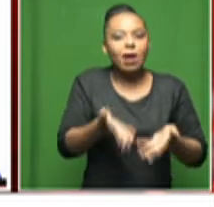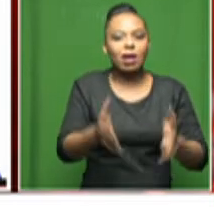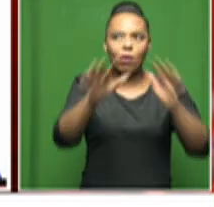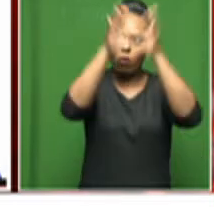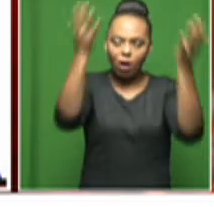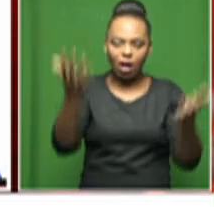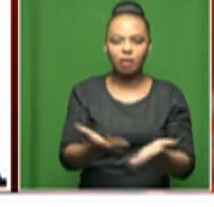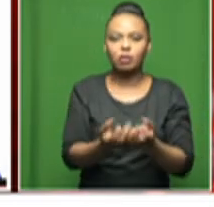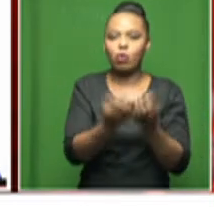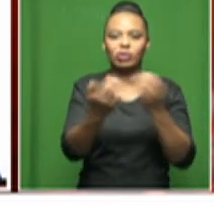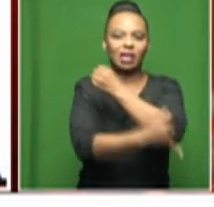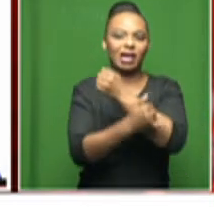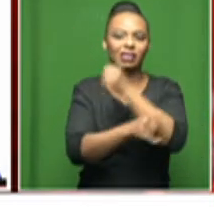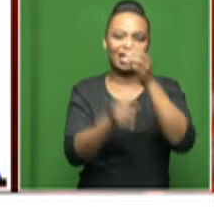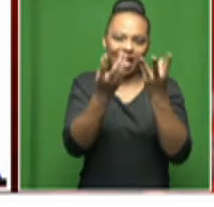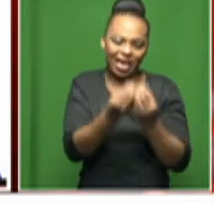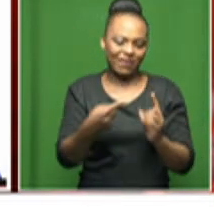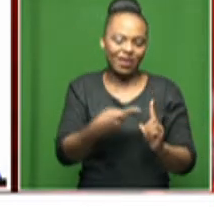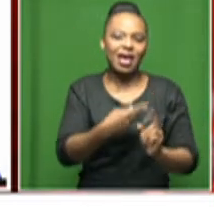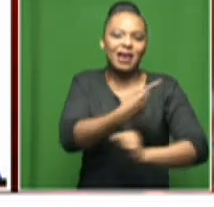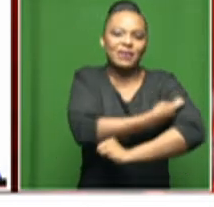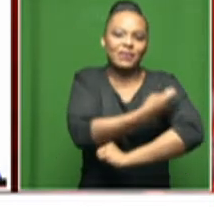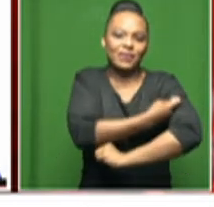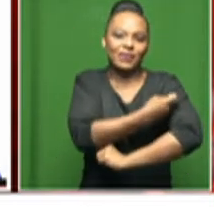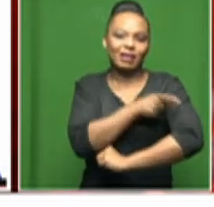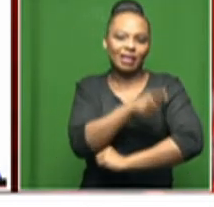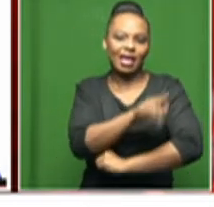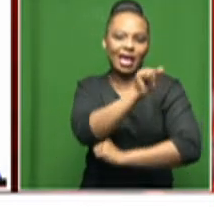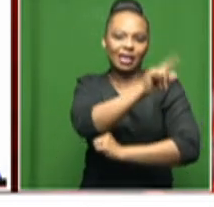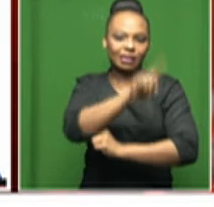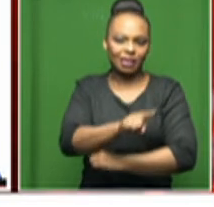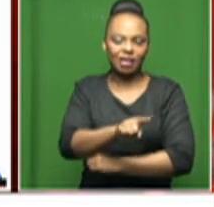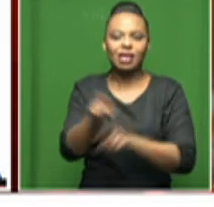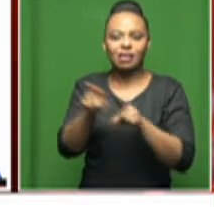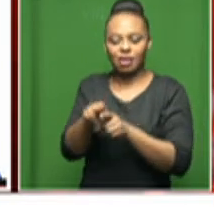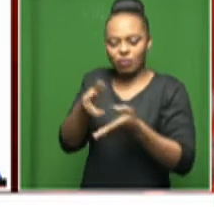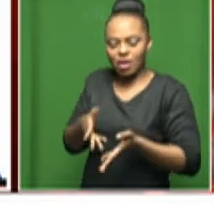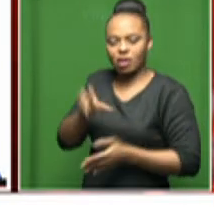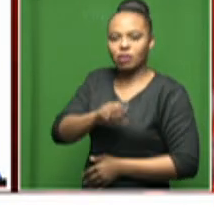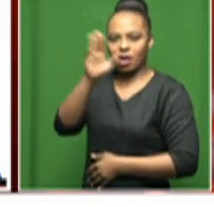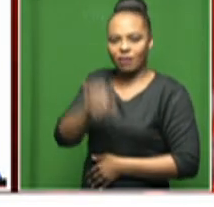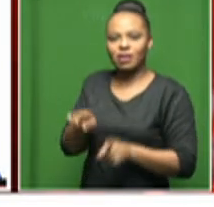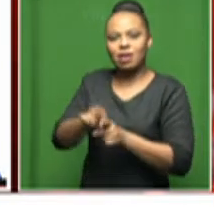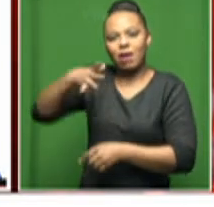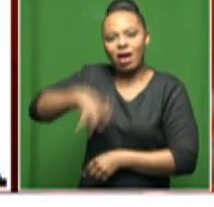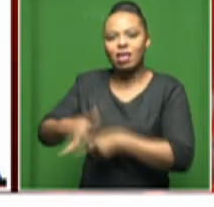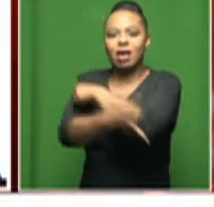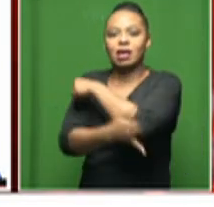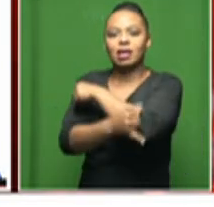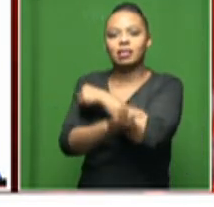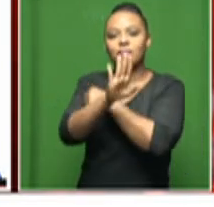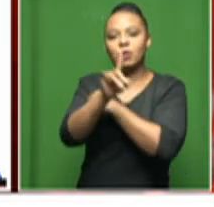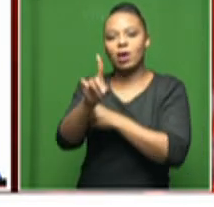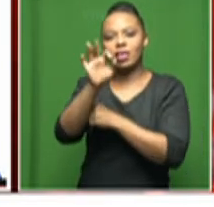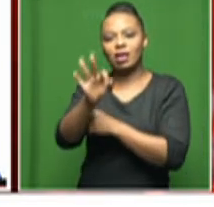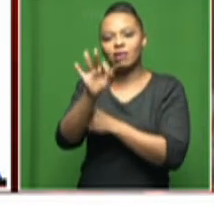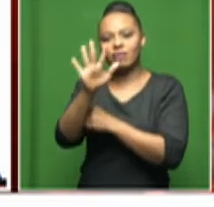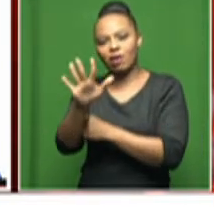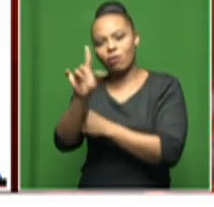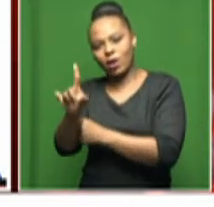world, might still have some role to play, including in a country such as South Africa and other countries where the B1351